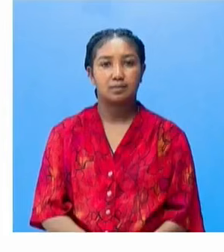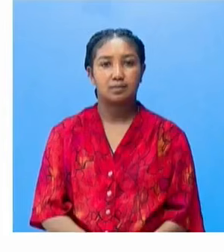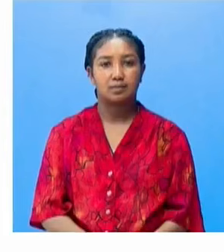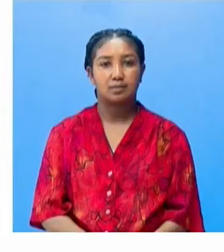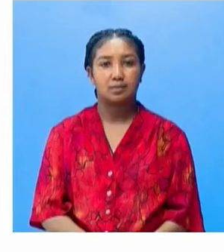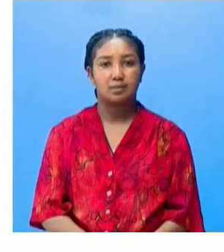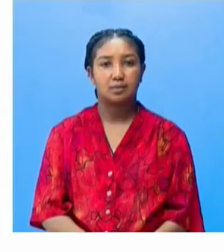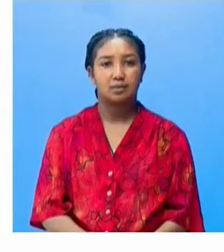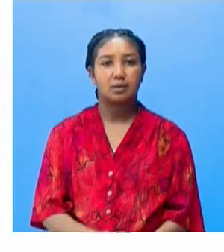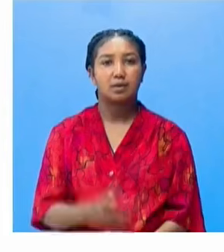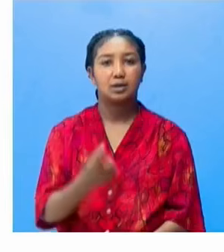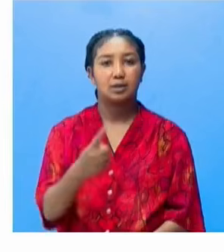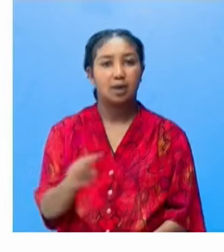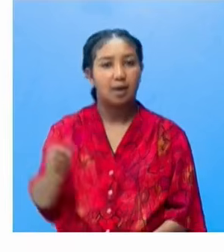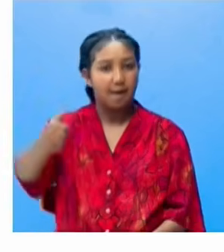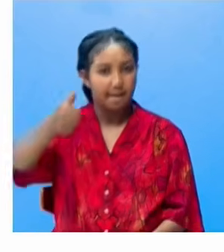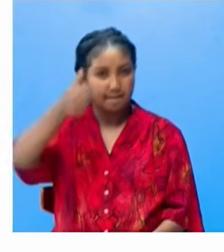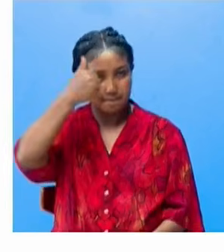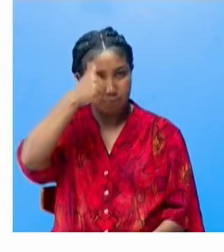The boys